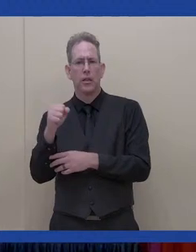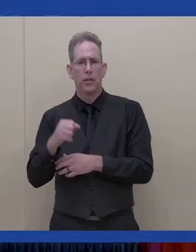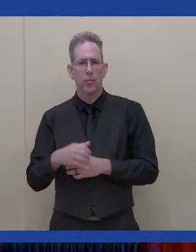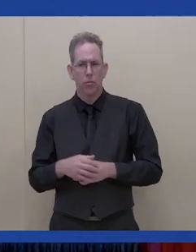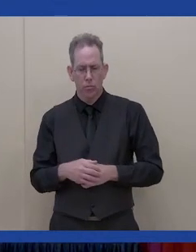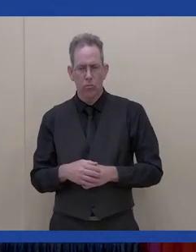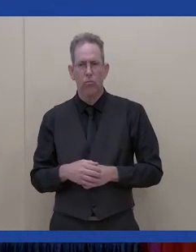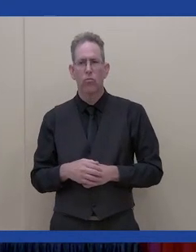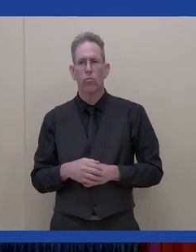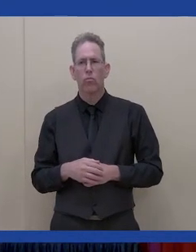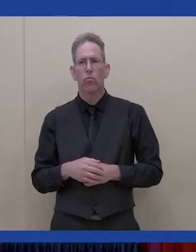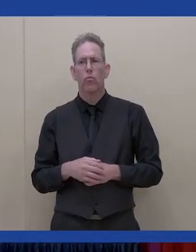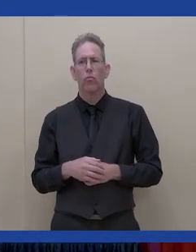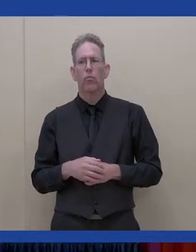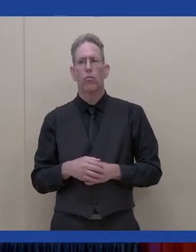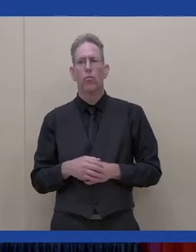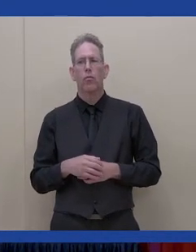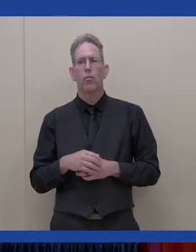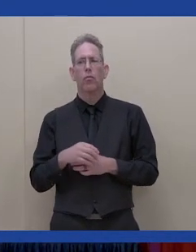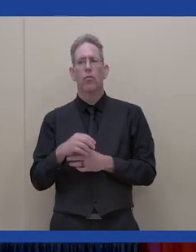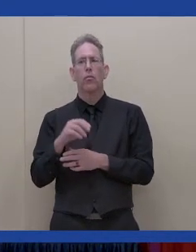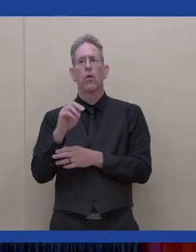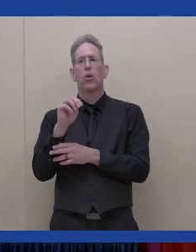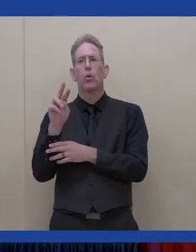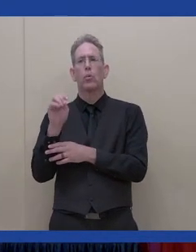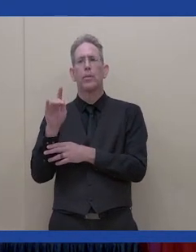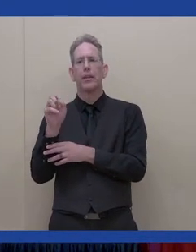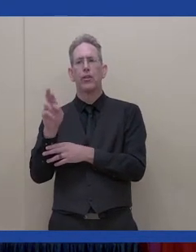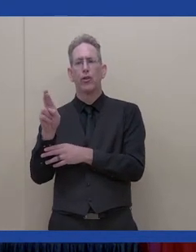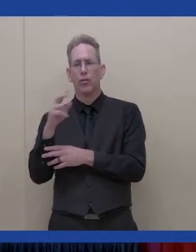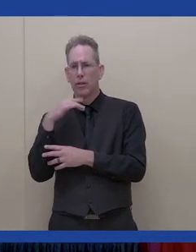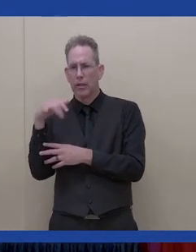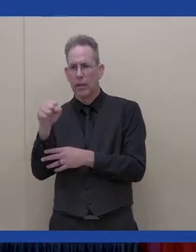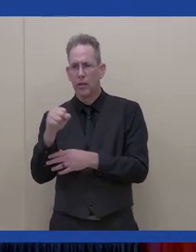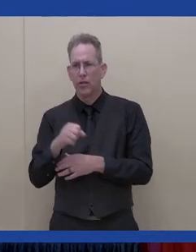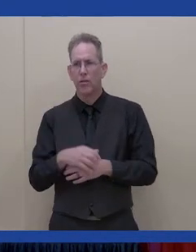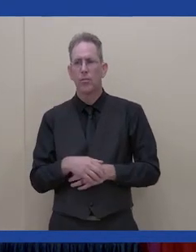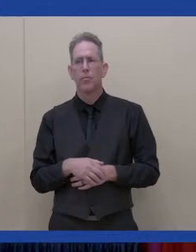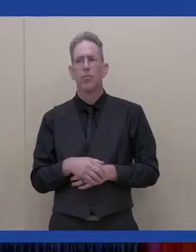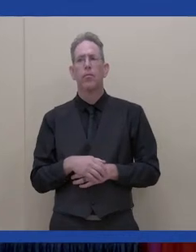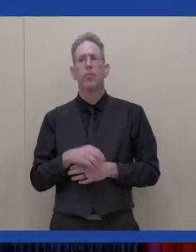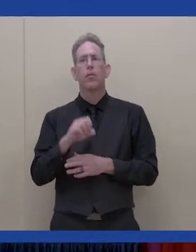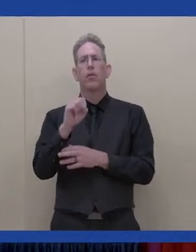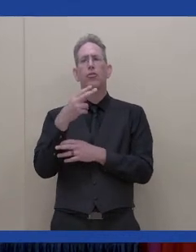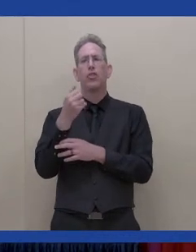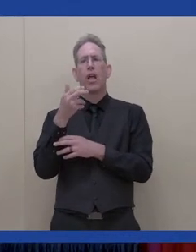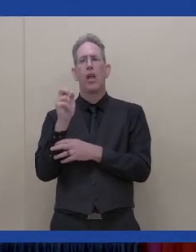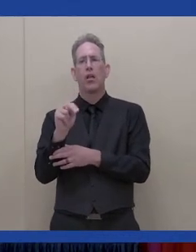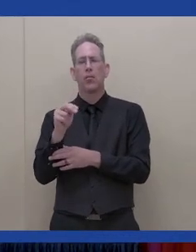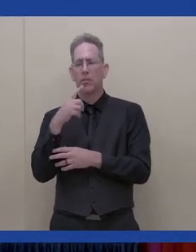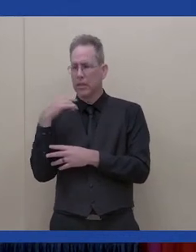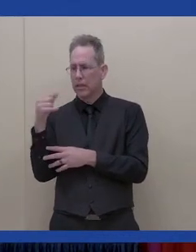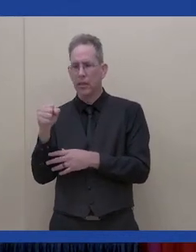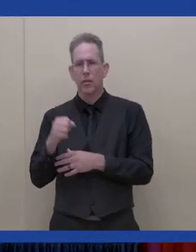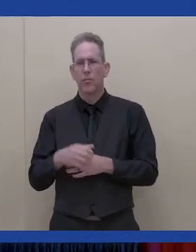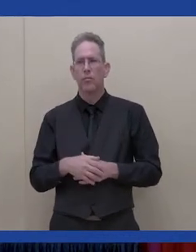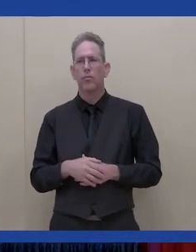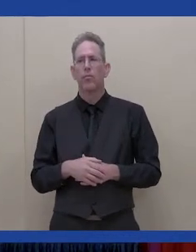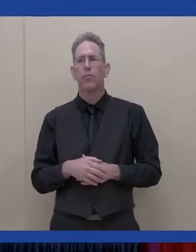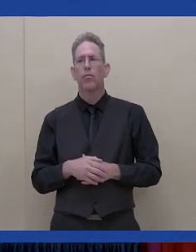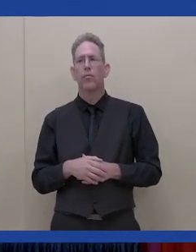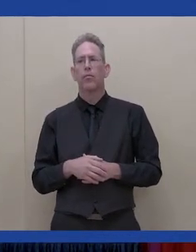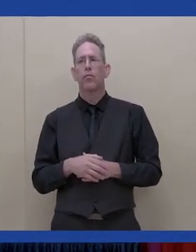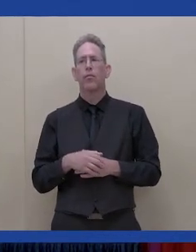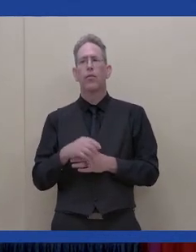Yes. Councillor Shannon? Yes. Councilor Travers?